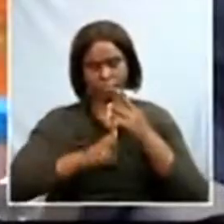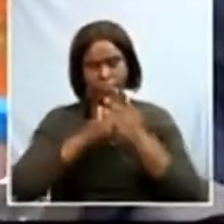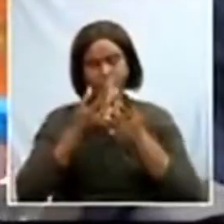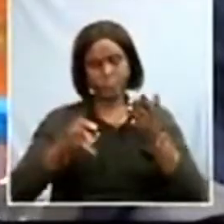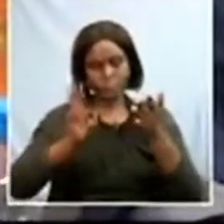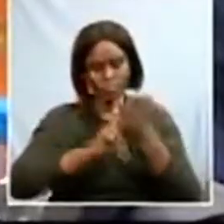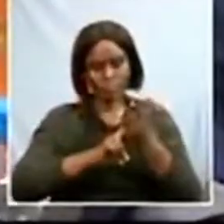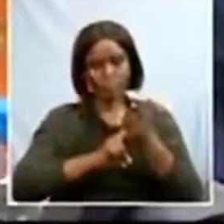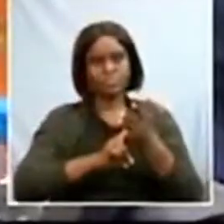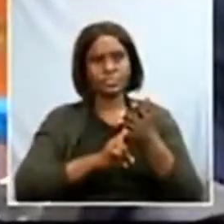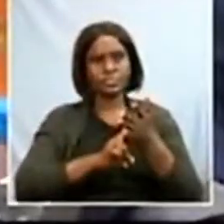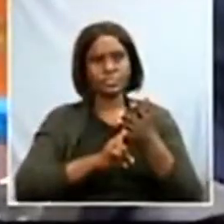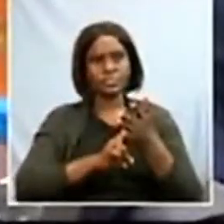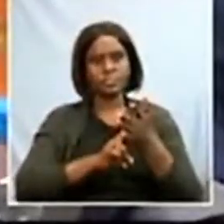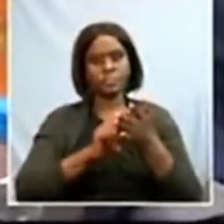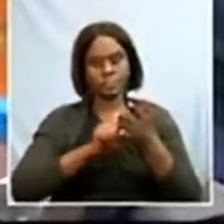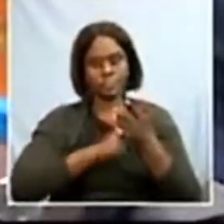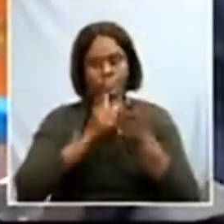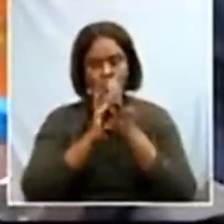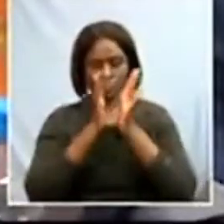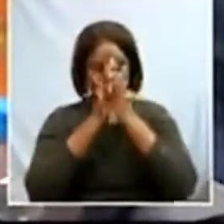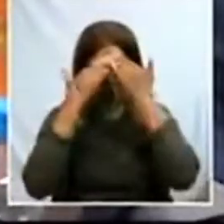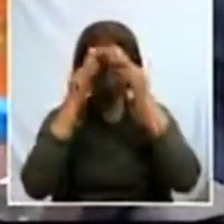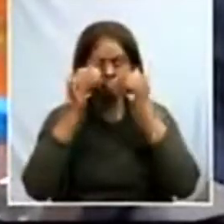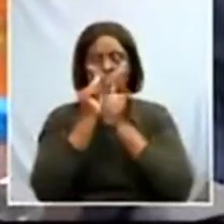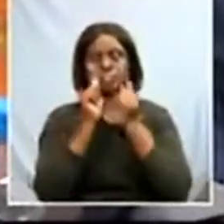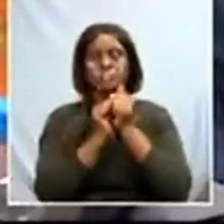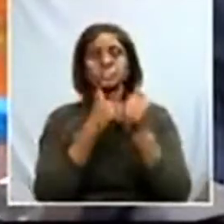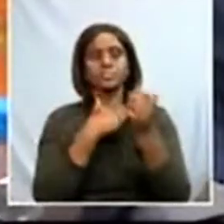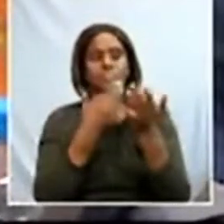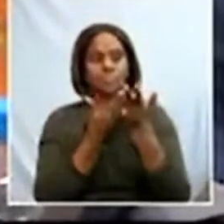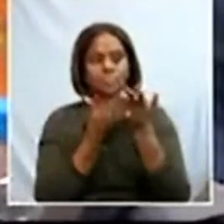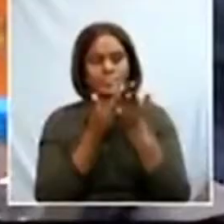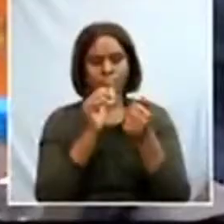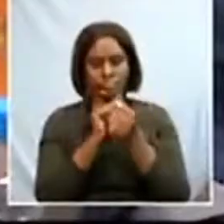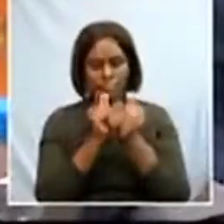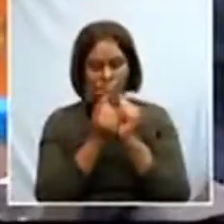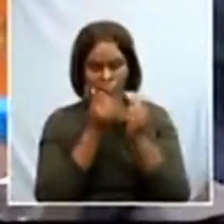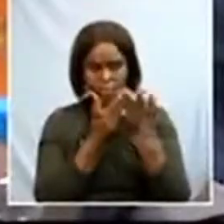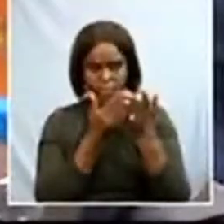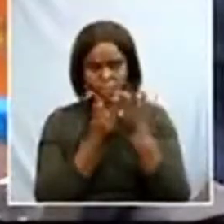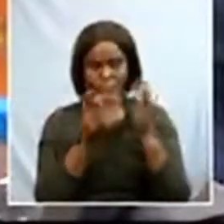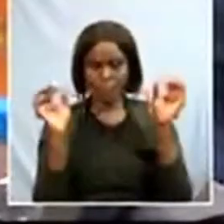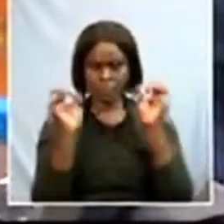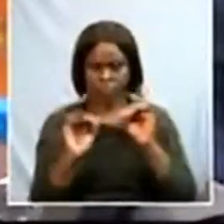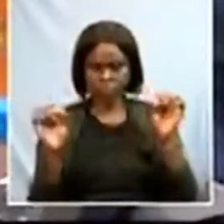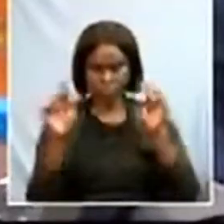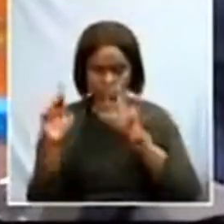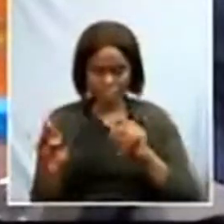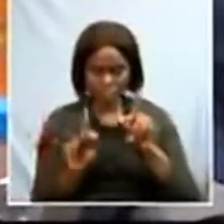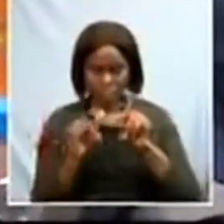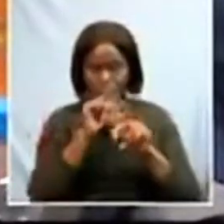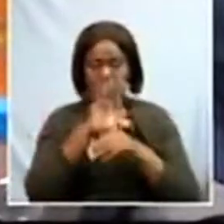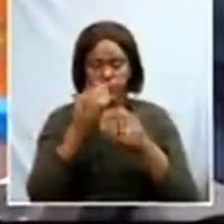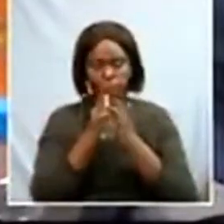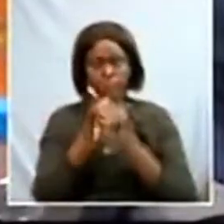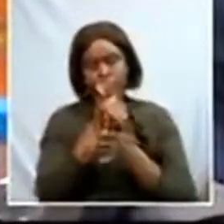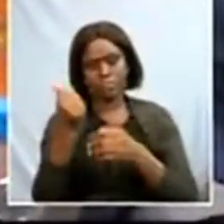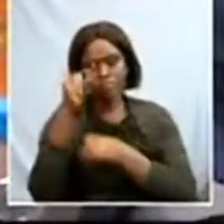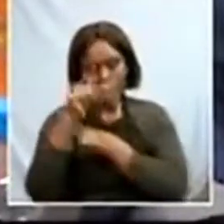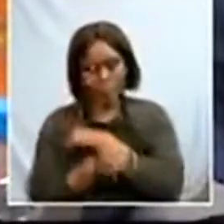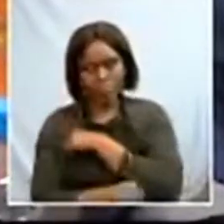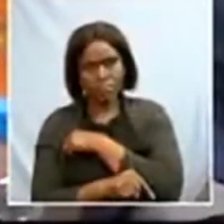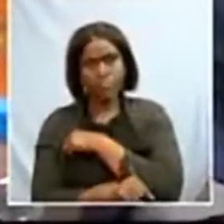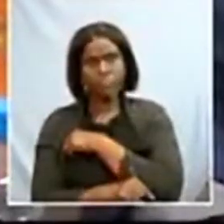that response, that we realized there was some error in it. So the cause of query is non-performance, not all those other details that